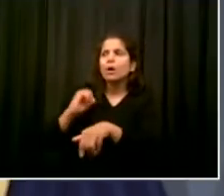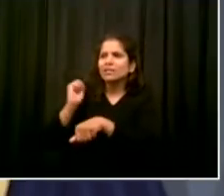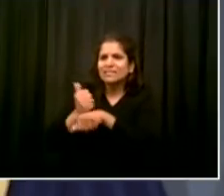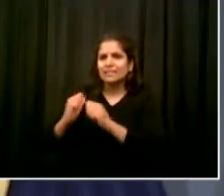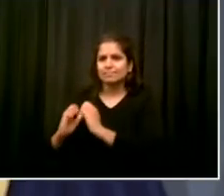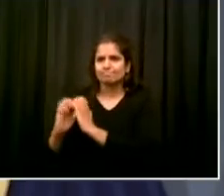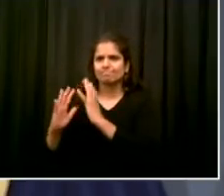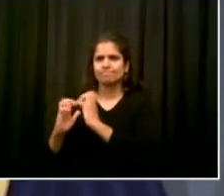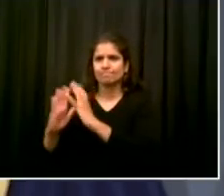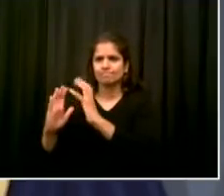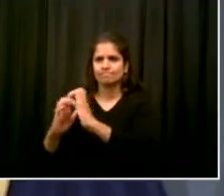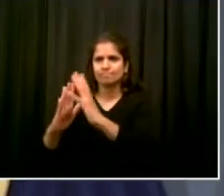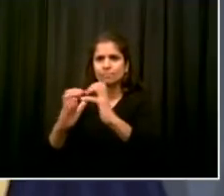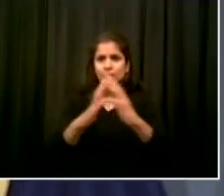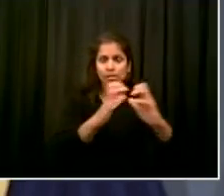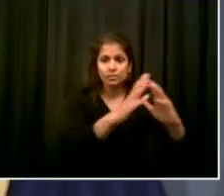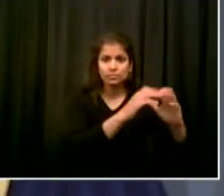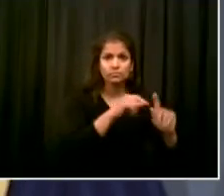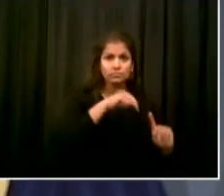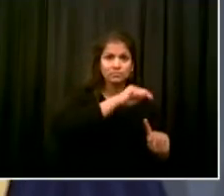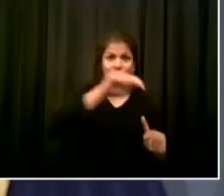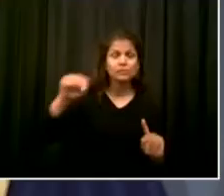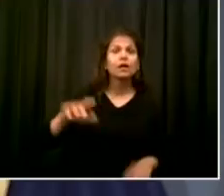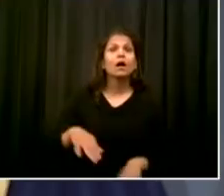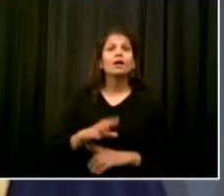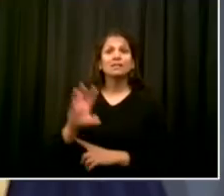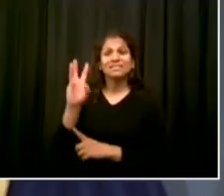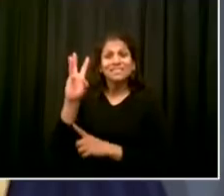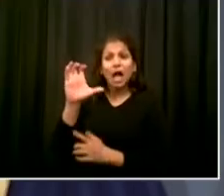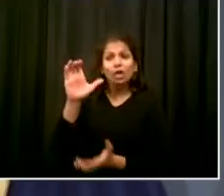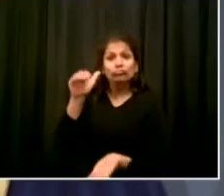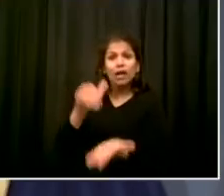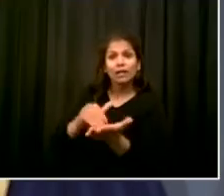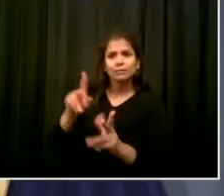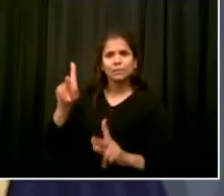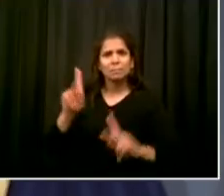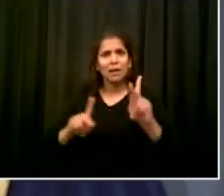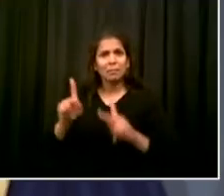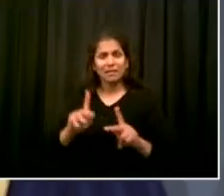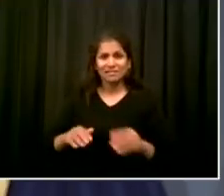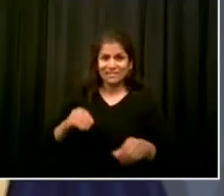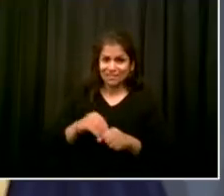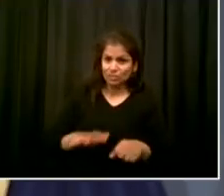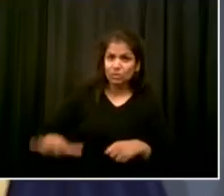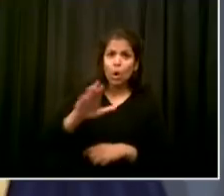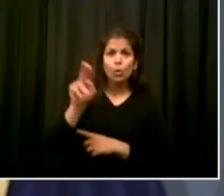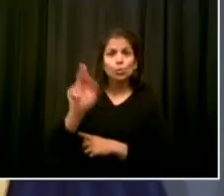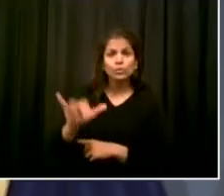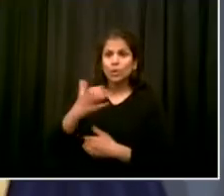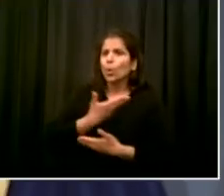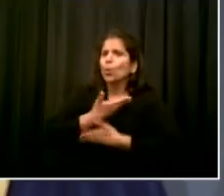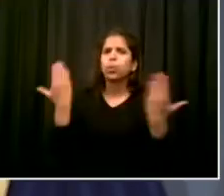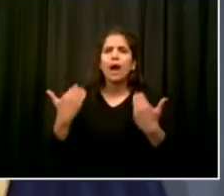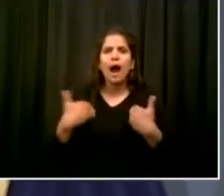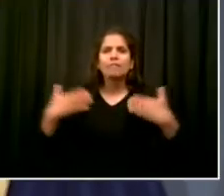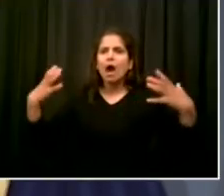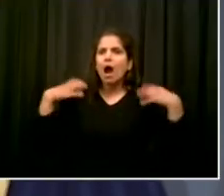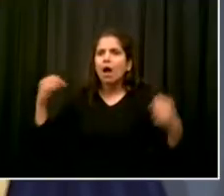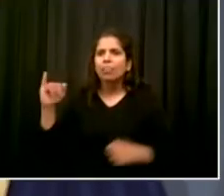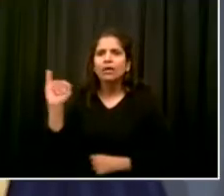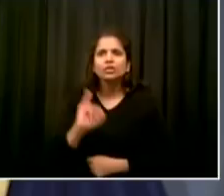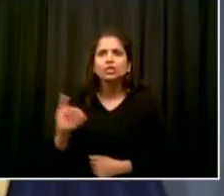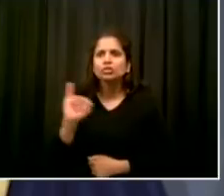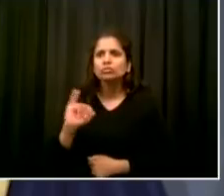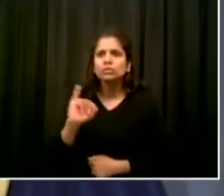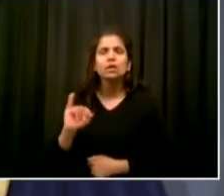major American cities. That's more people than live in Miami, for example, is the number of people who don't have any health care coverage in New York City.